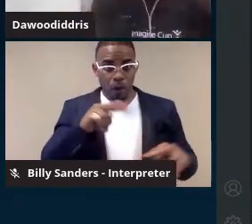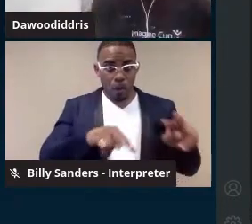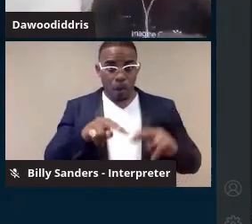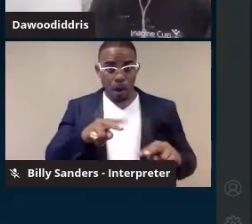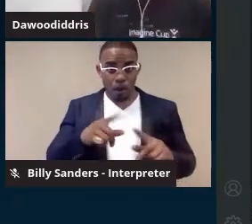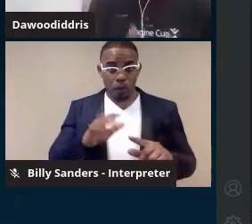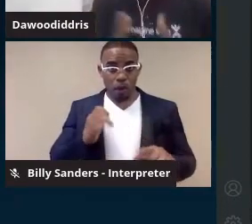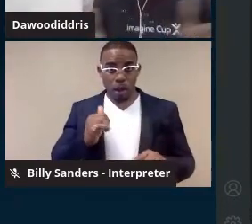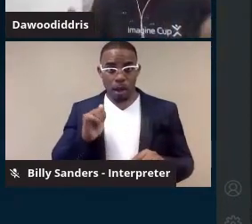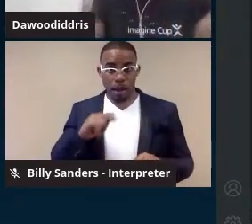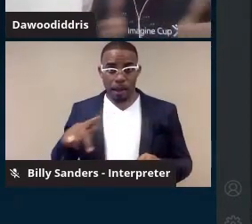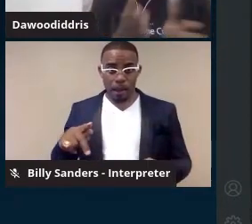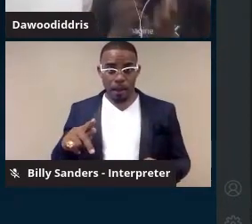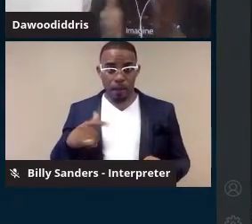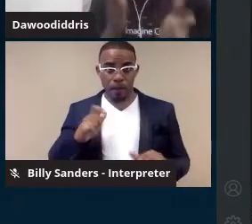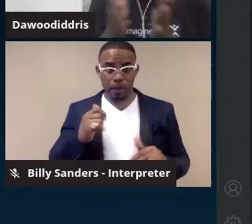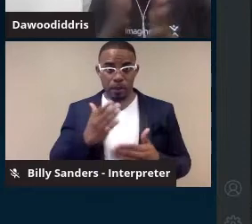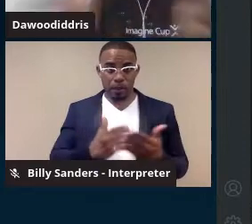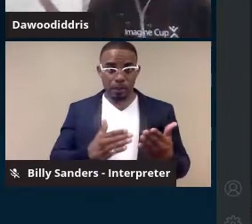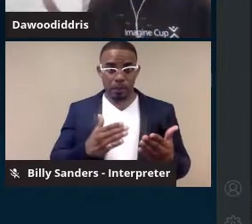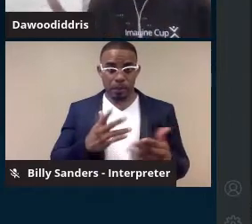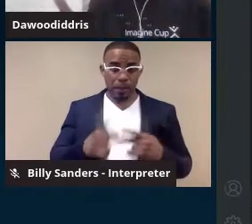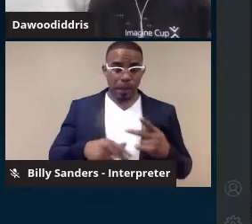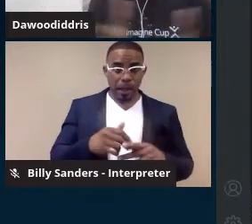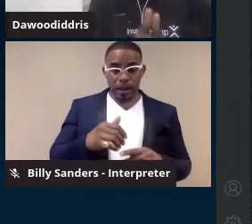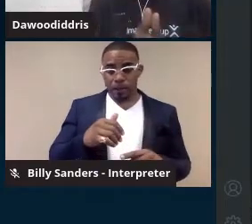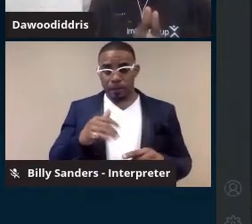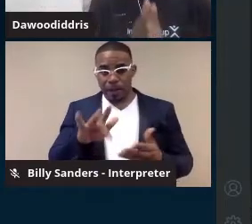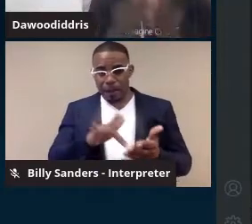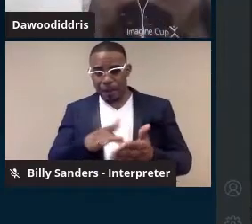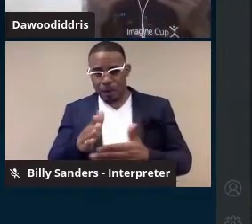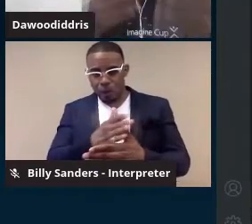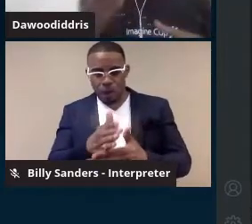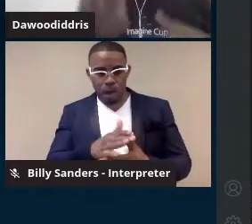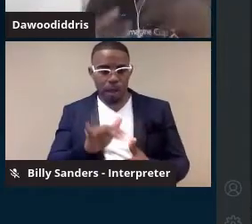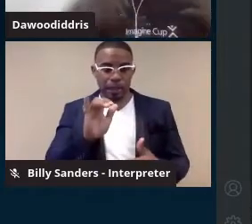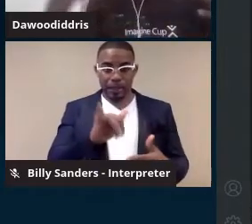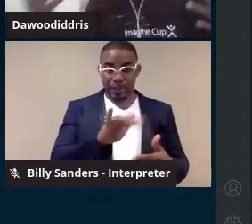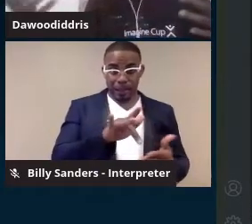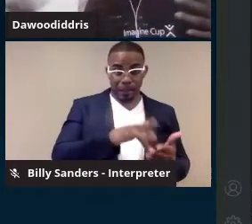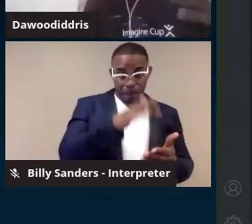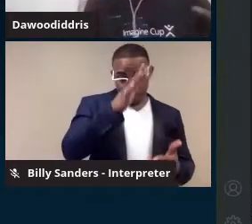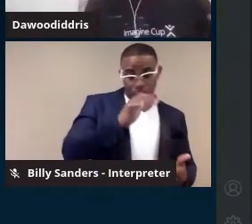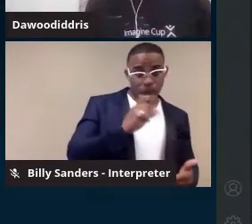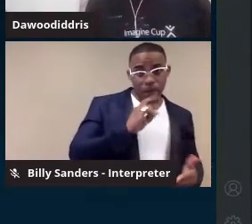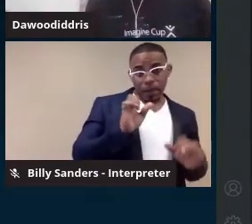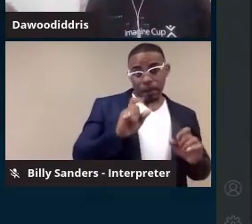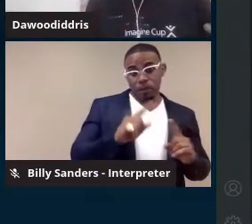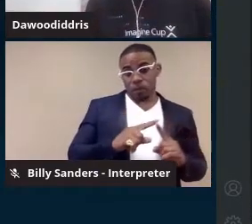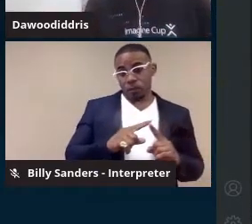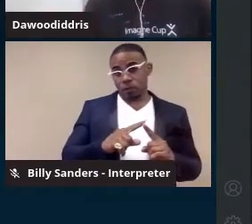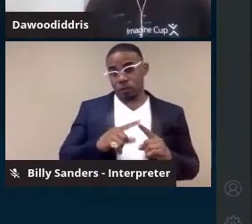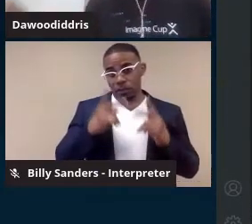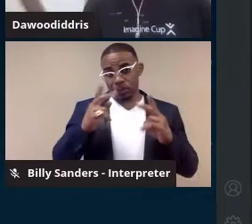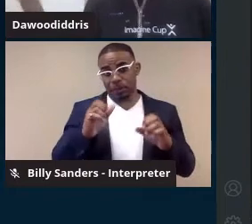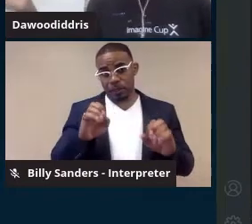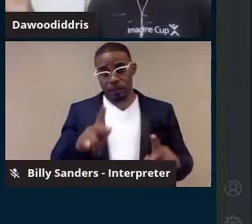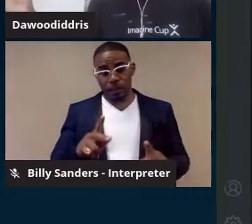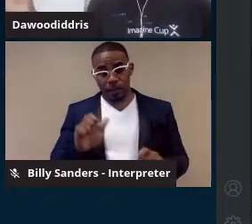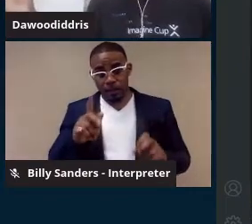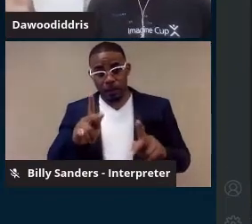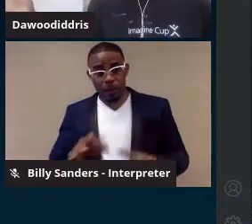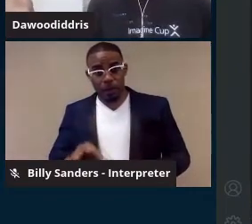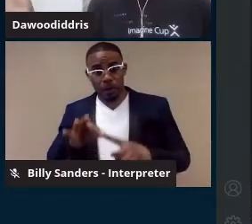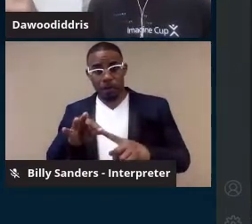our application, we need some sort of a middleman, all right? Now, this middleman would be able to interpret and say that, okay, this